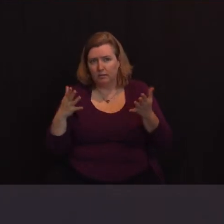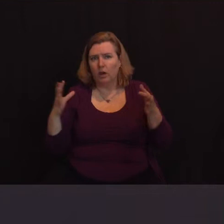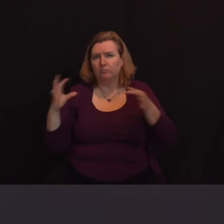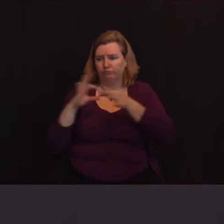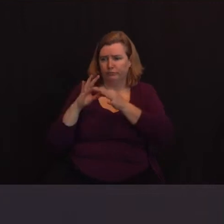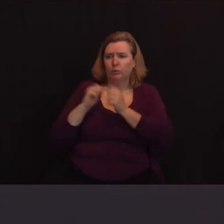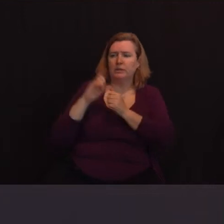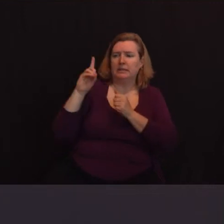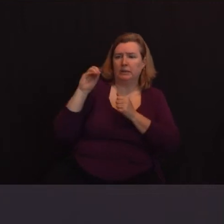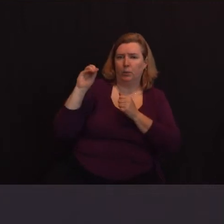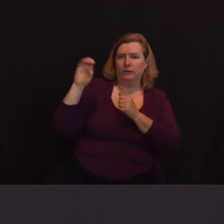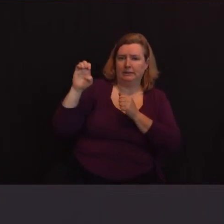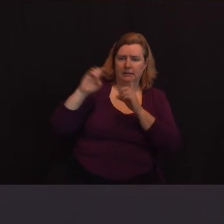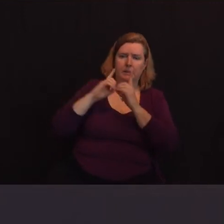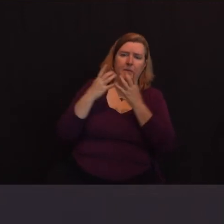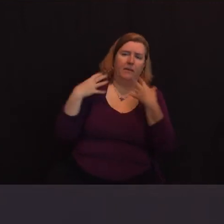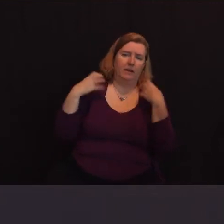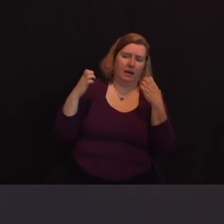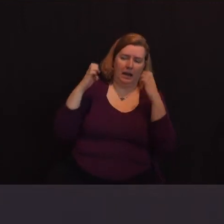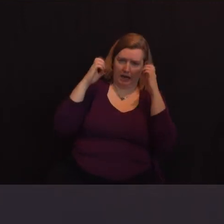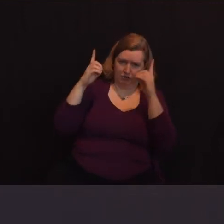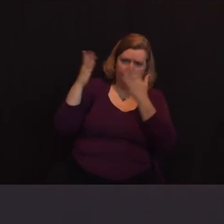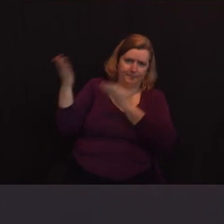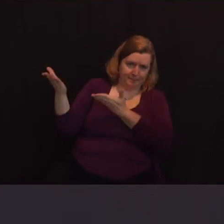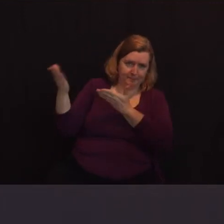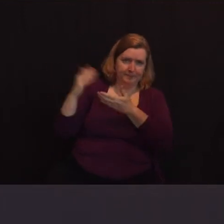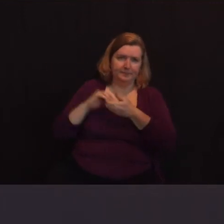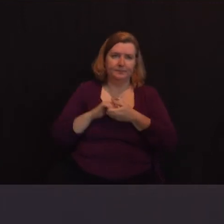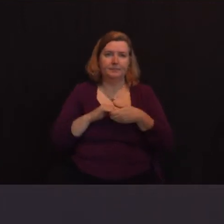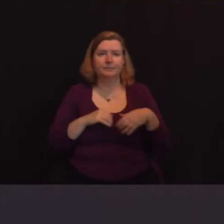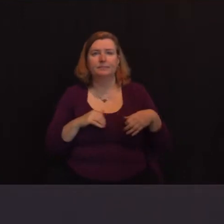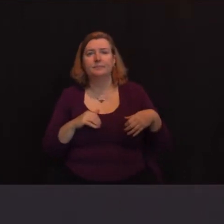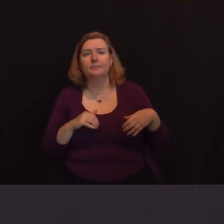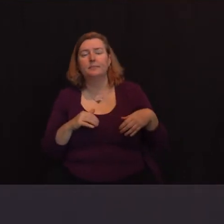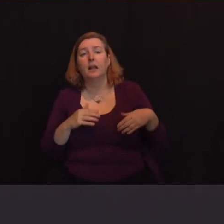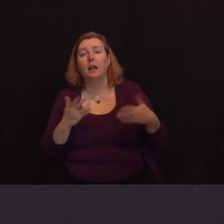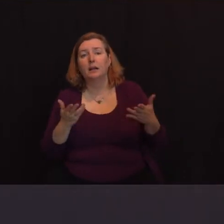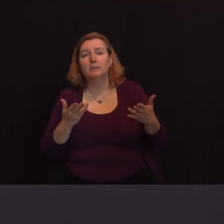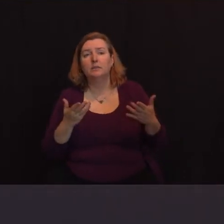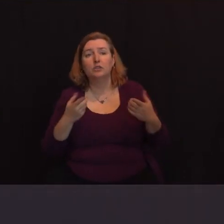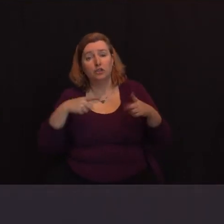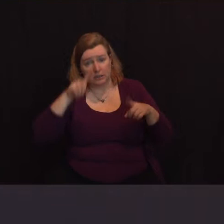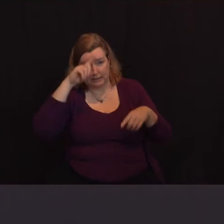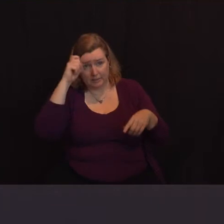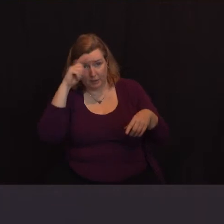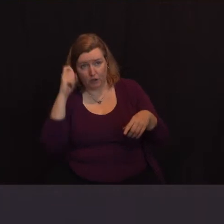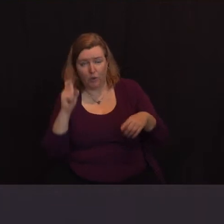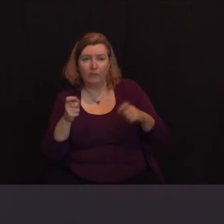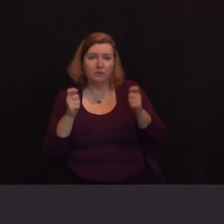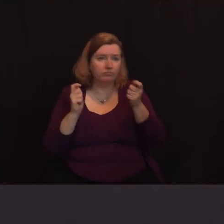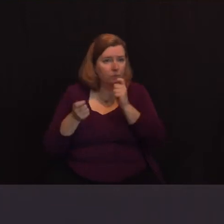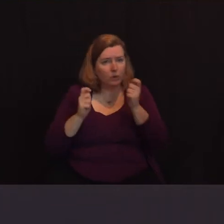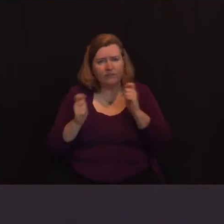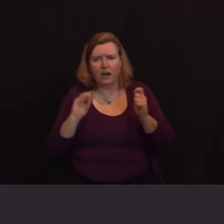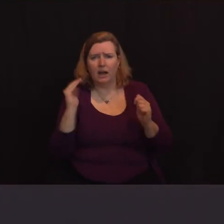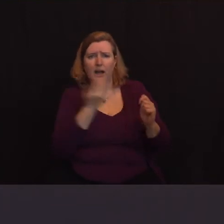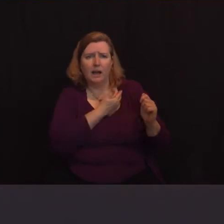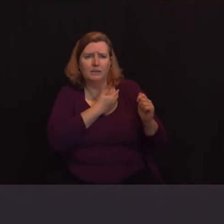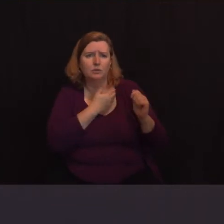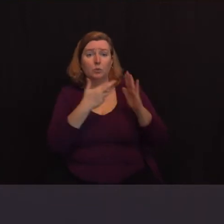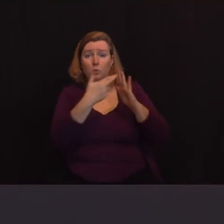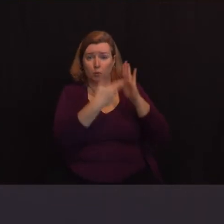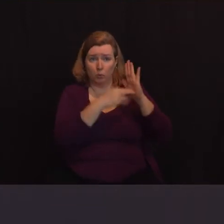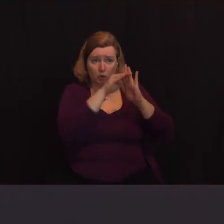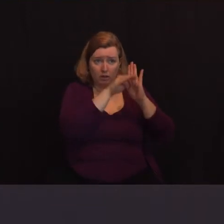about right. And remember that we refined it over the course of the summer, because as we always remind folks, we remind ourselves the vaccine dictates